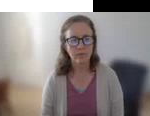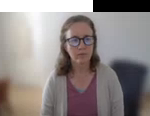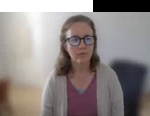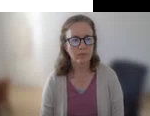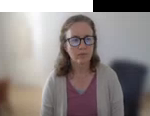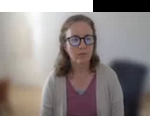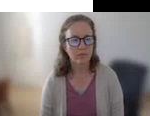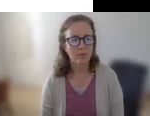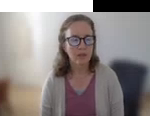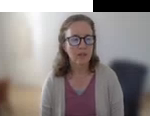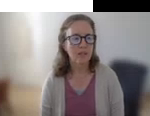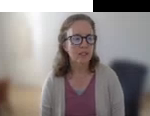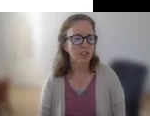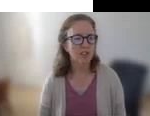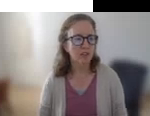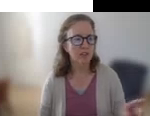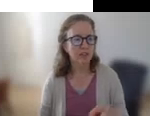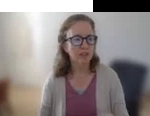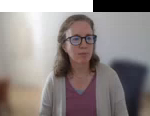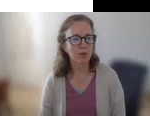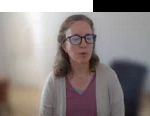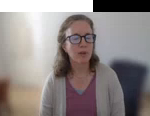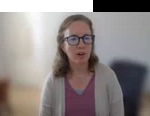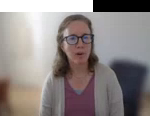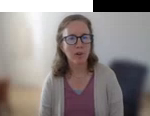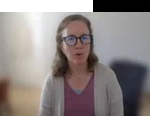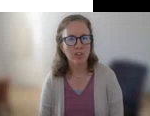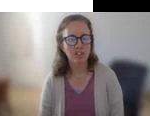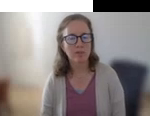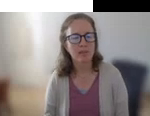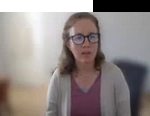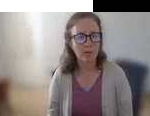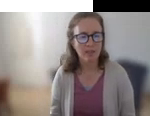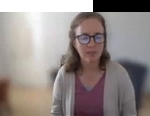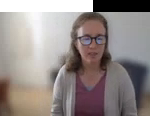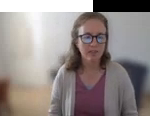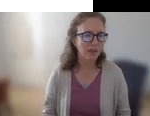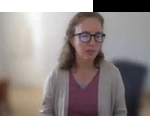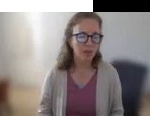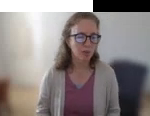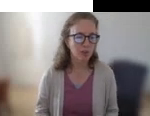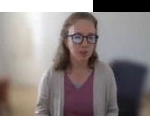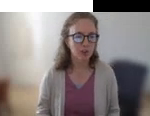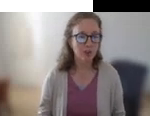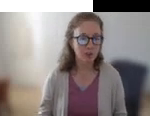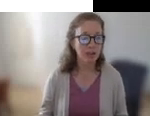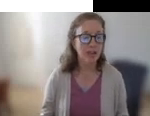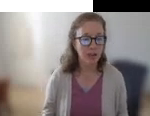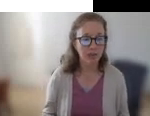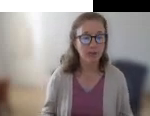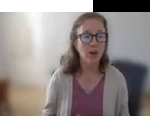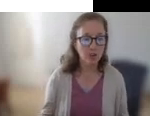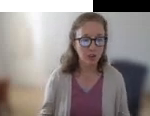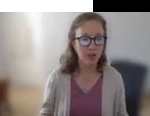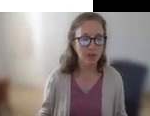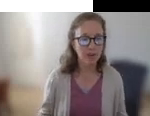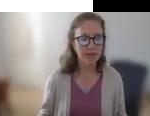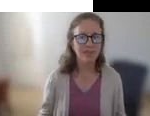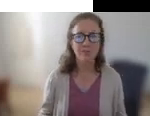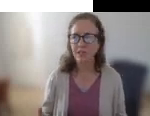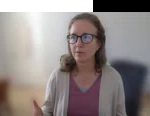being presented. Clayton, just on the second bullet point there about the questions about assignments, I see that being really useful, again, for